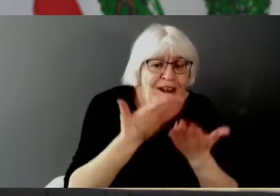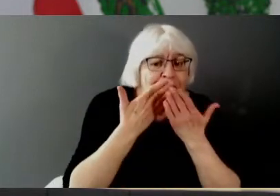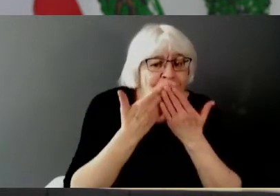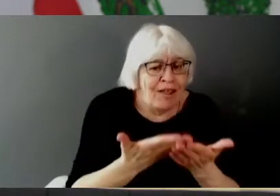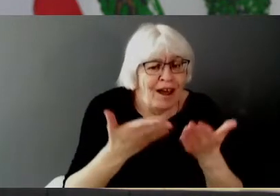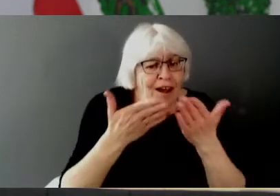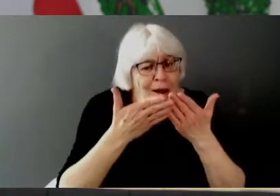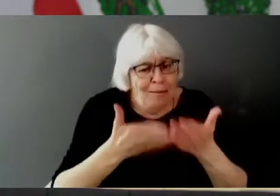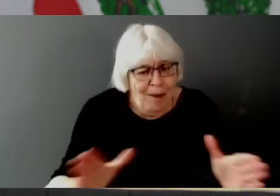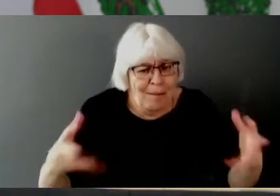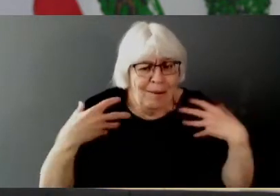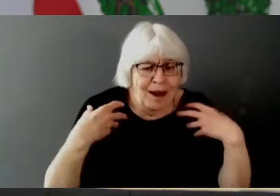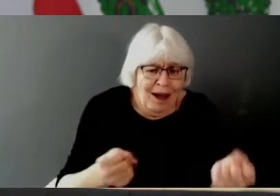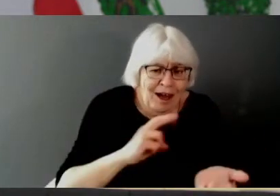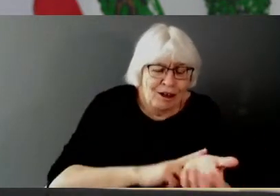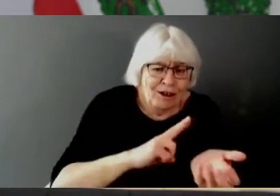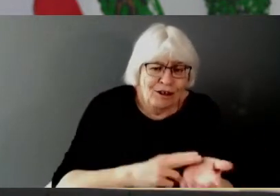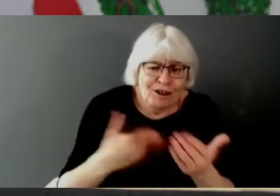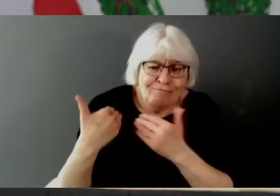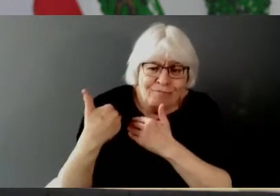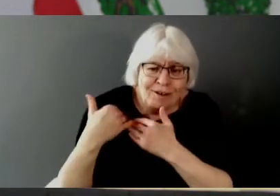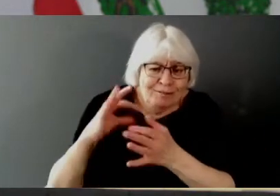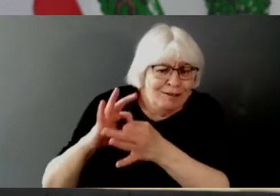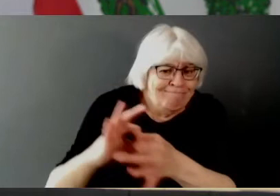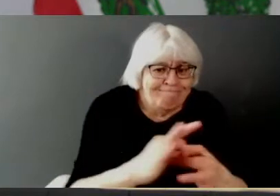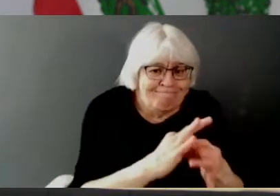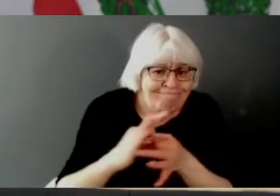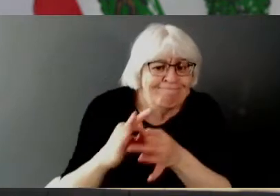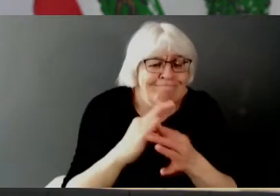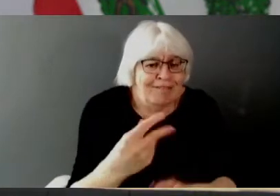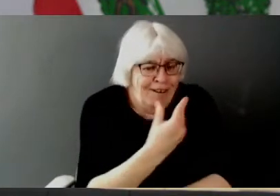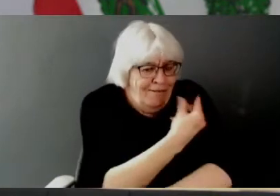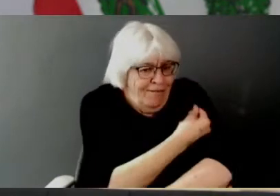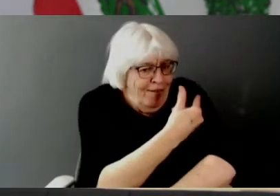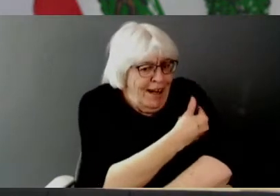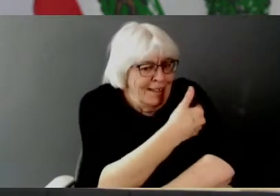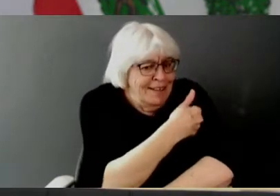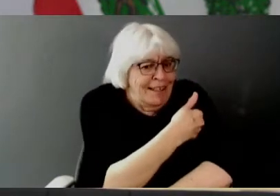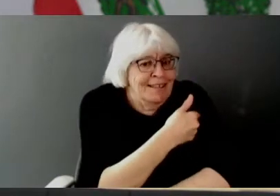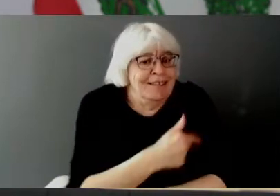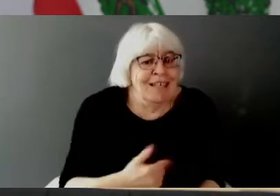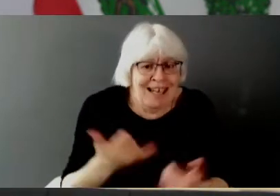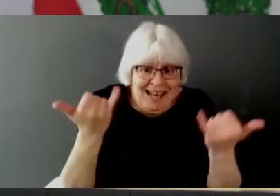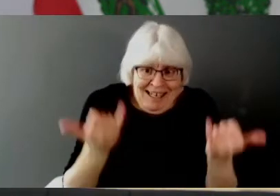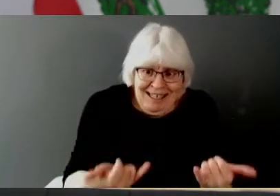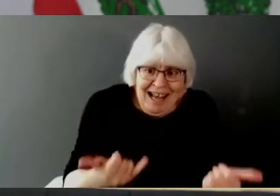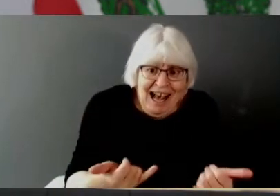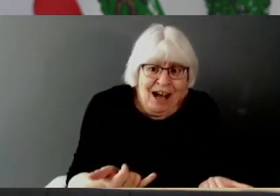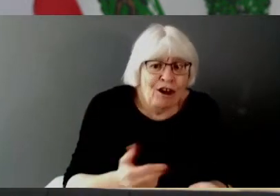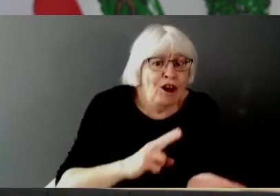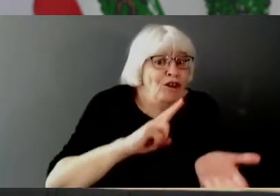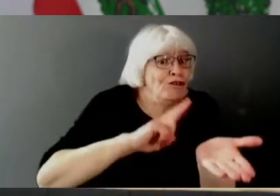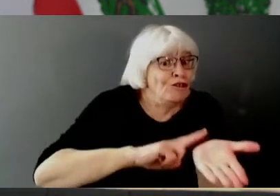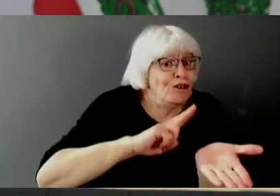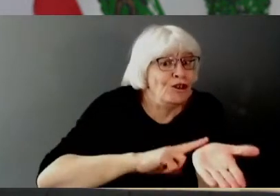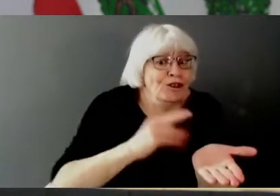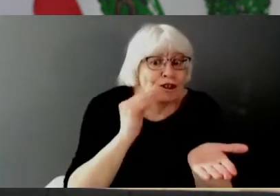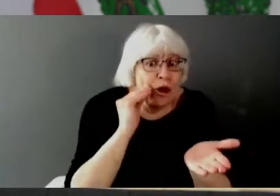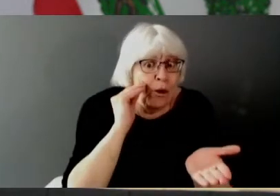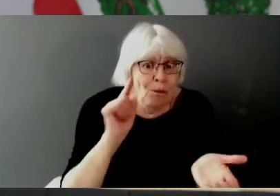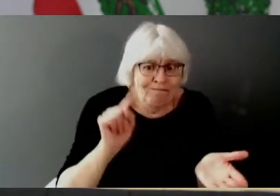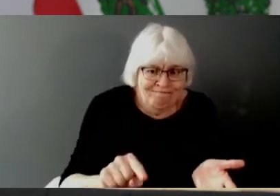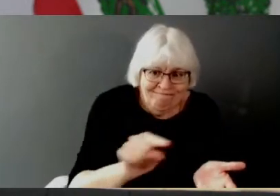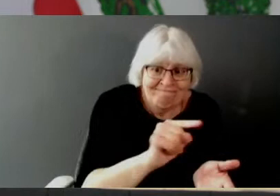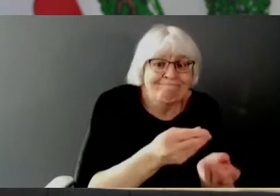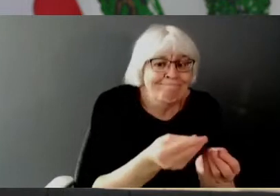rollout. And this week, we have continued to extend further into our long-term care and community care homes. Thank you as well to other nurses